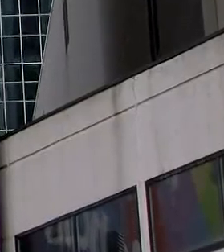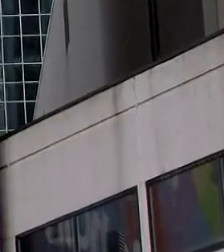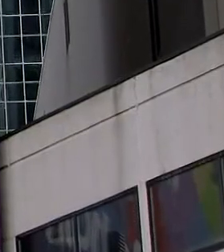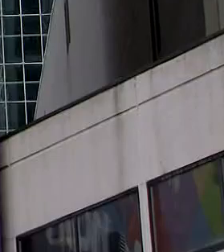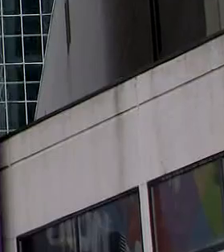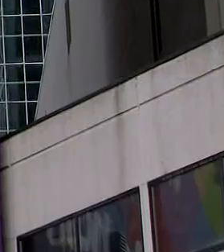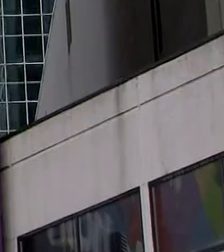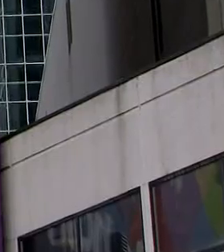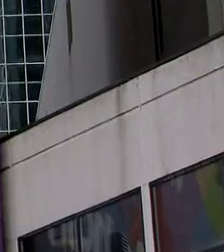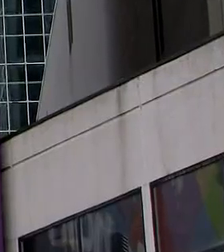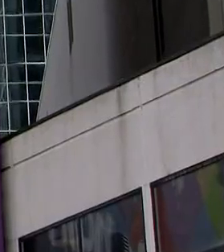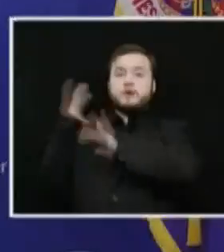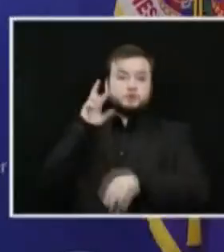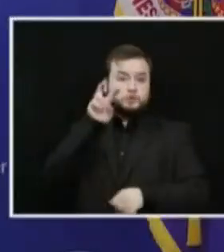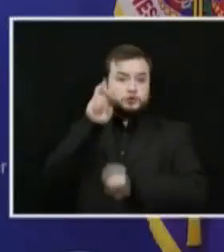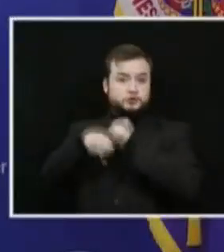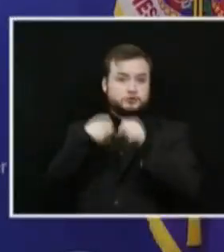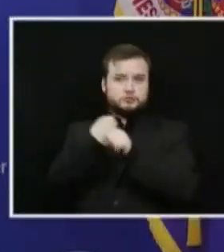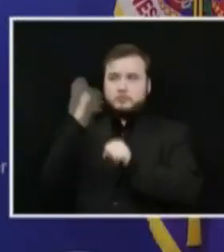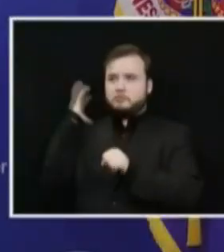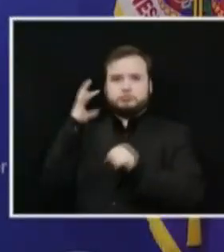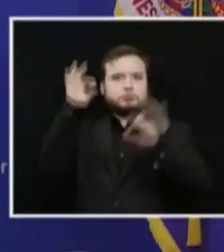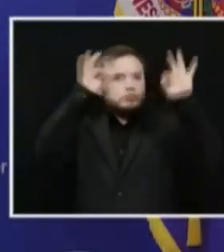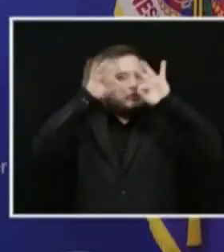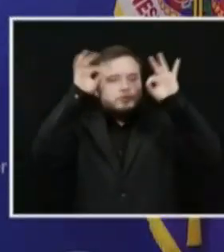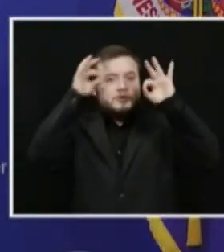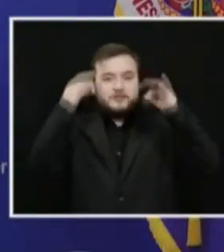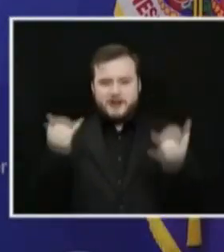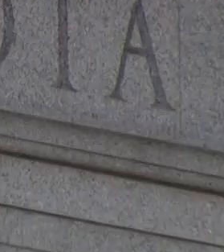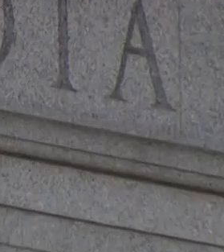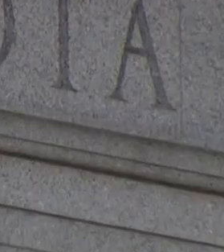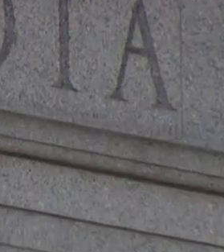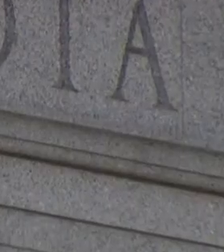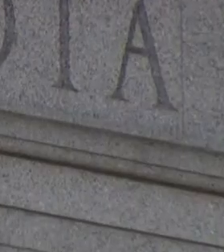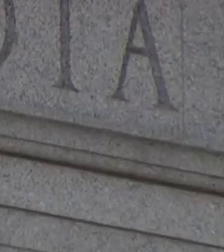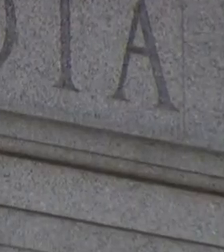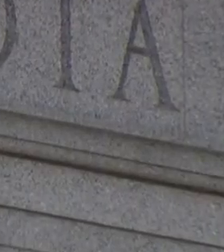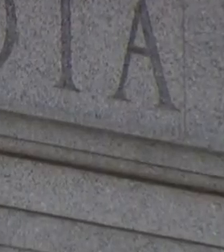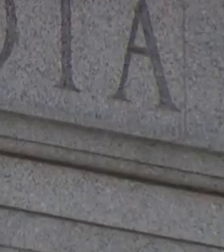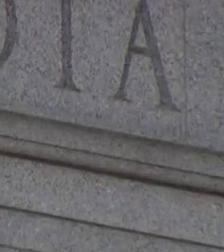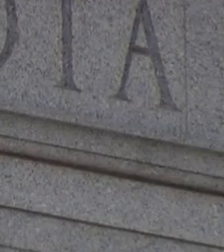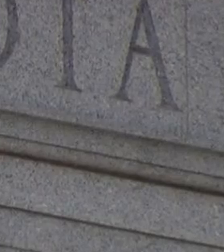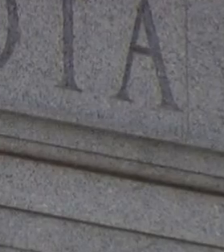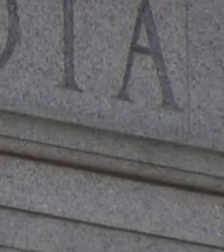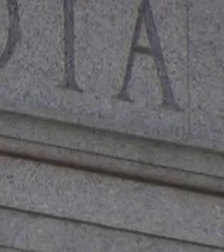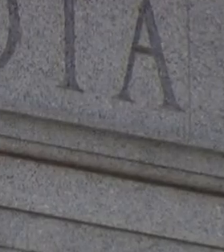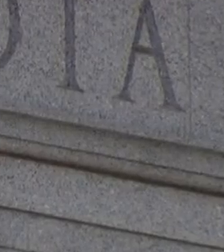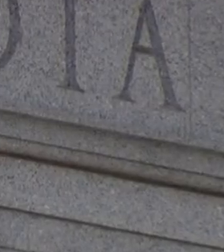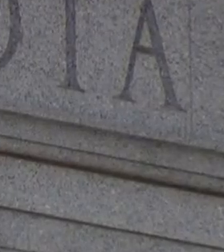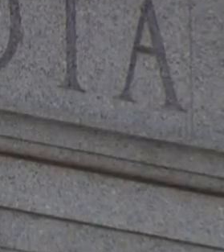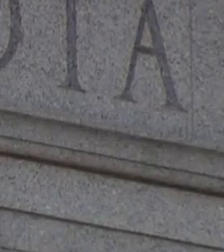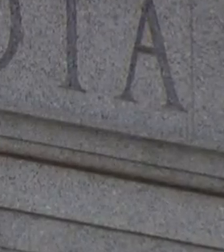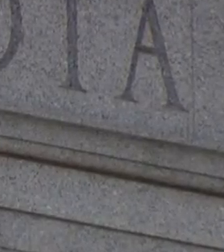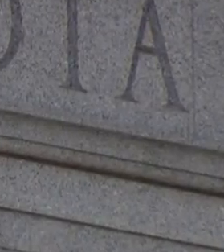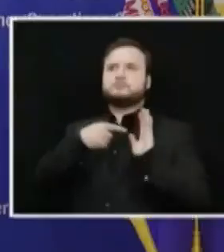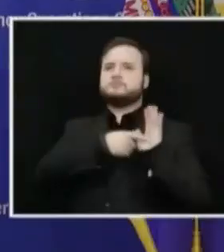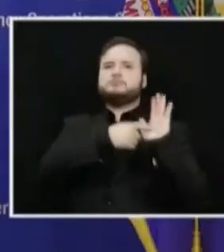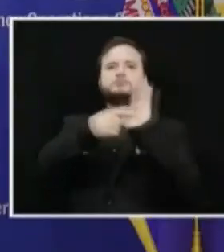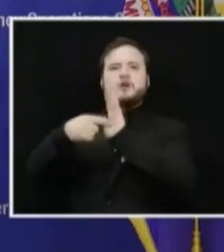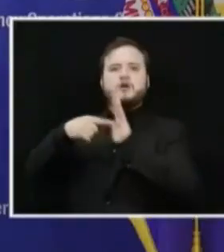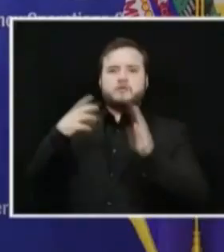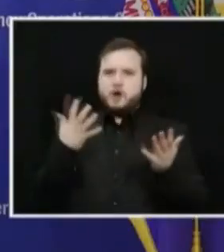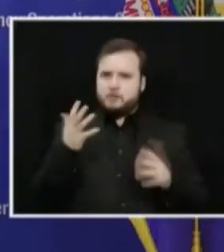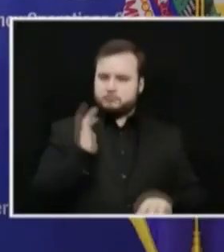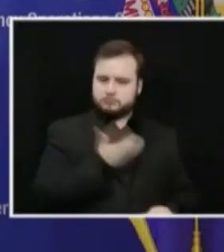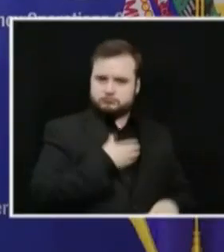no longer to be seen in this state as victims of this pandemic. And this is a state that's going to lead this nation and the world out of this. The plan that we